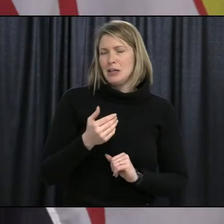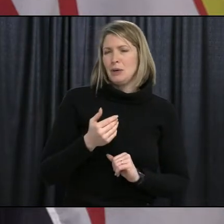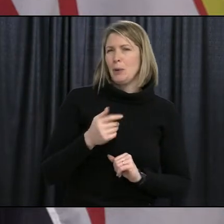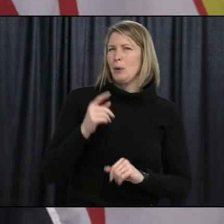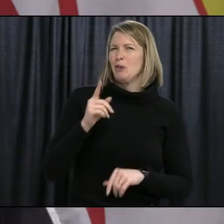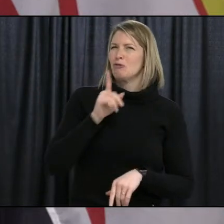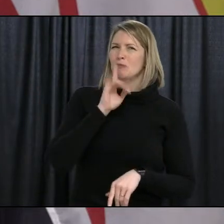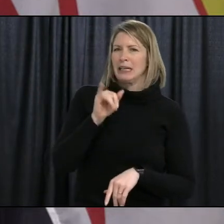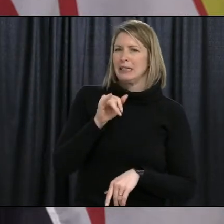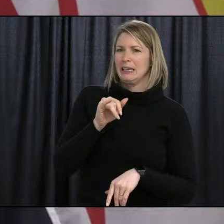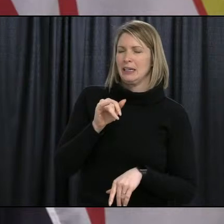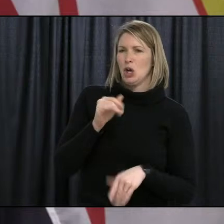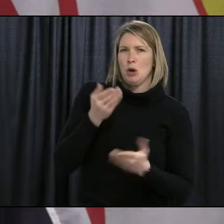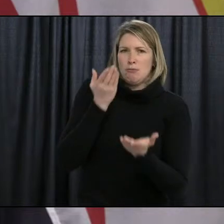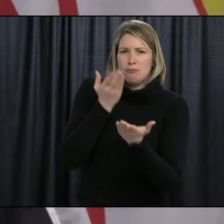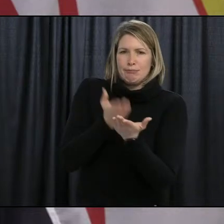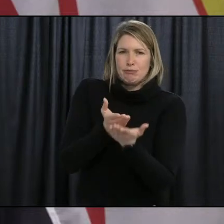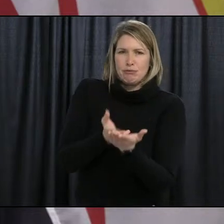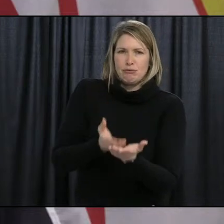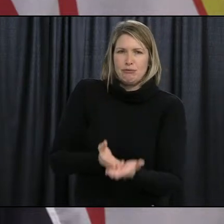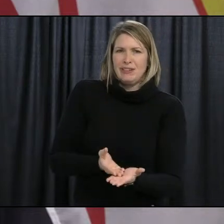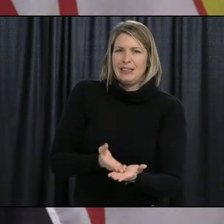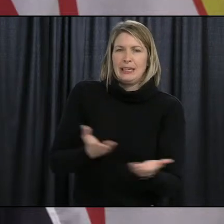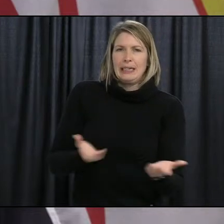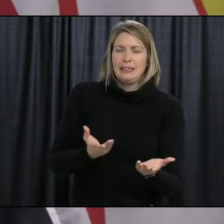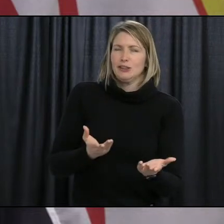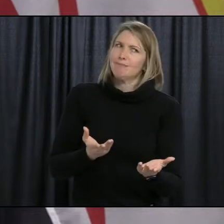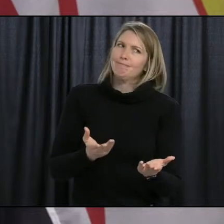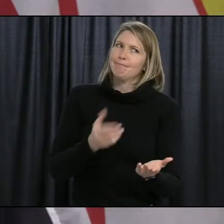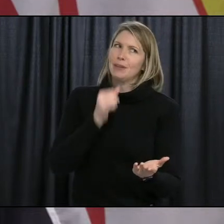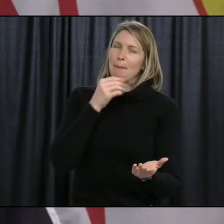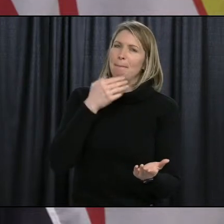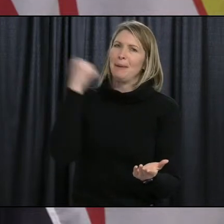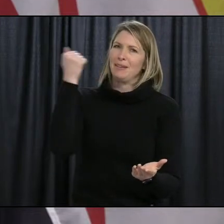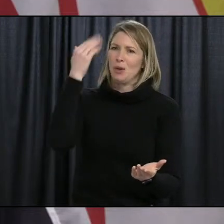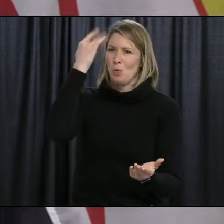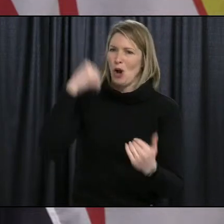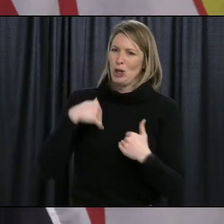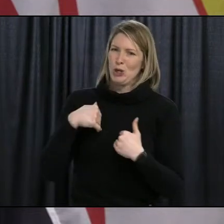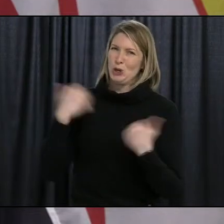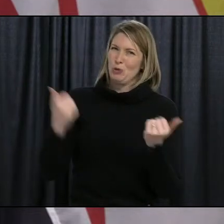to use to determine disease severity. We do know